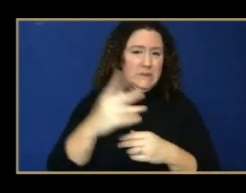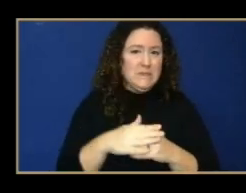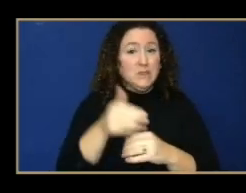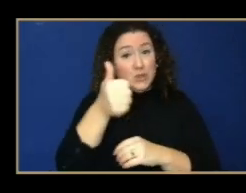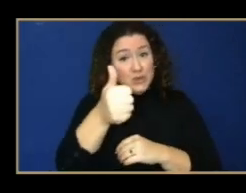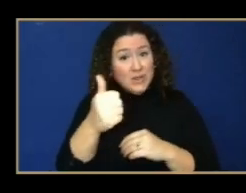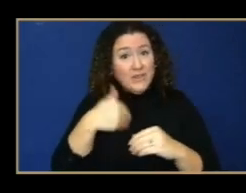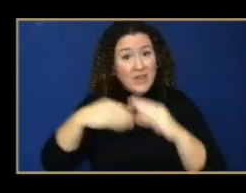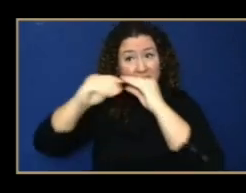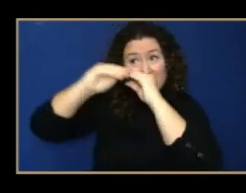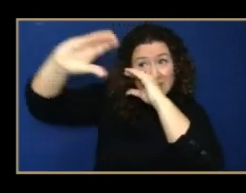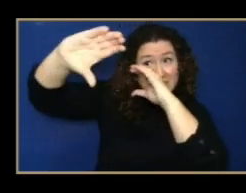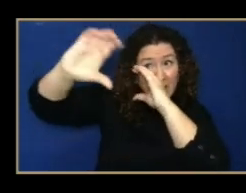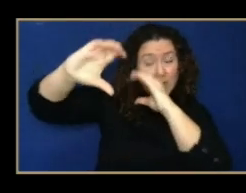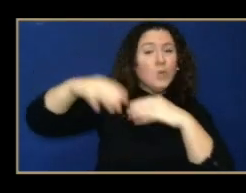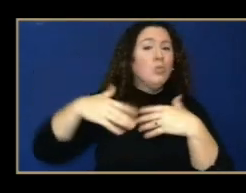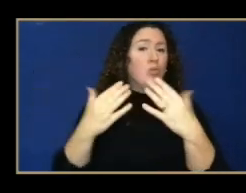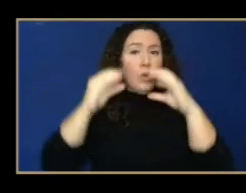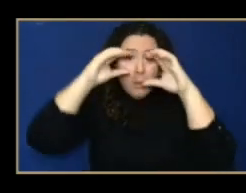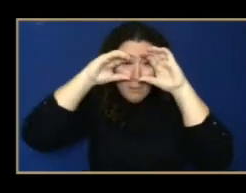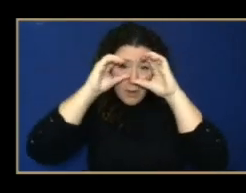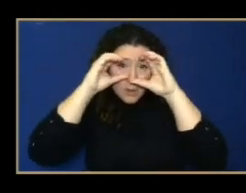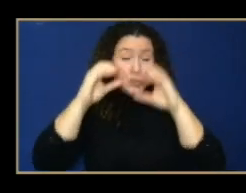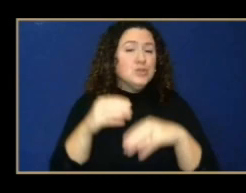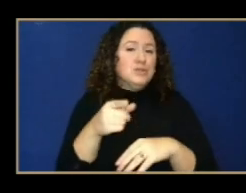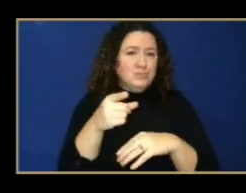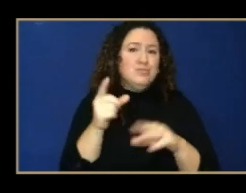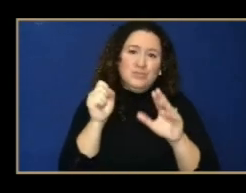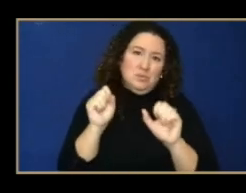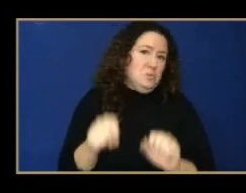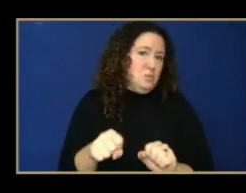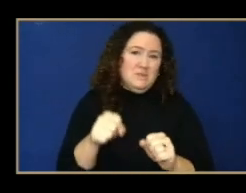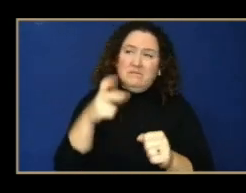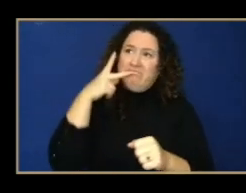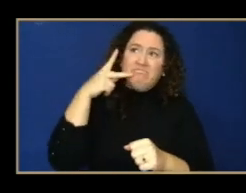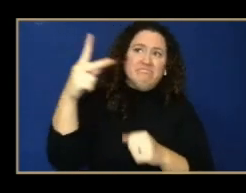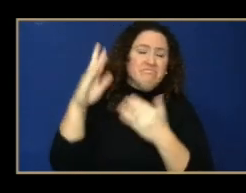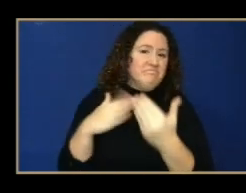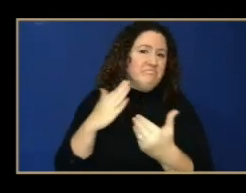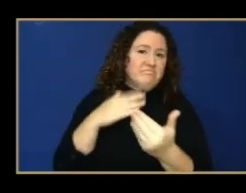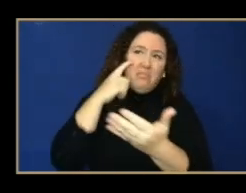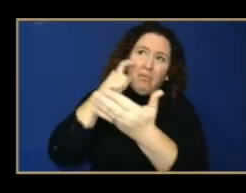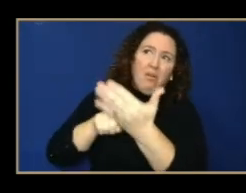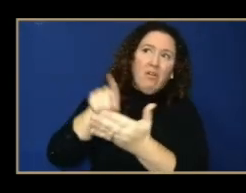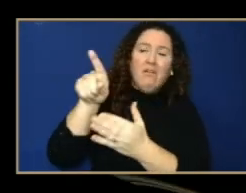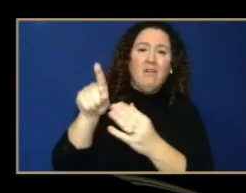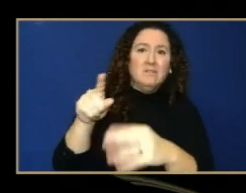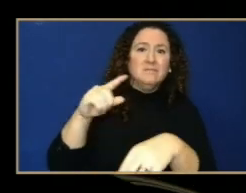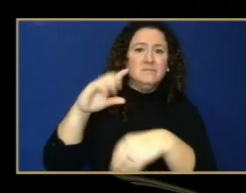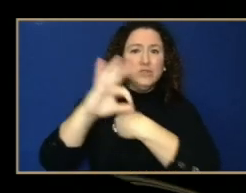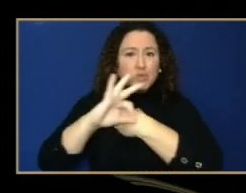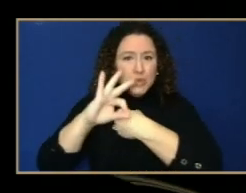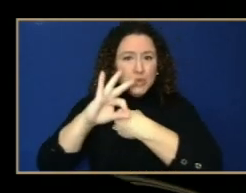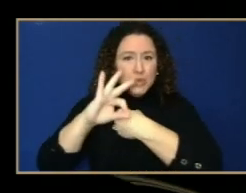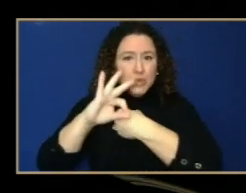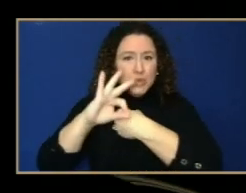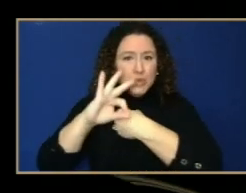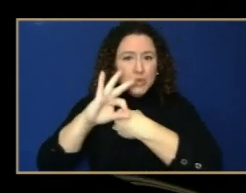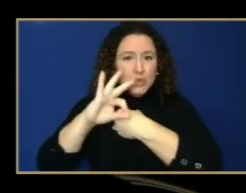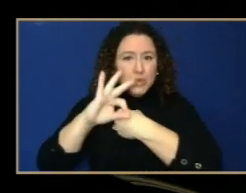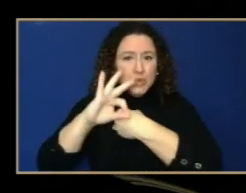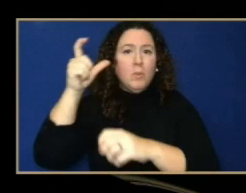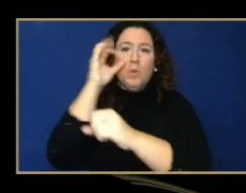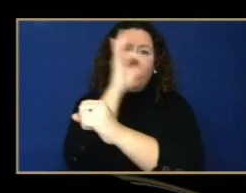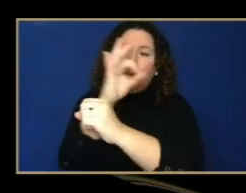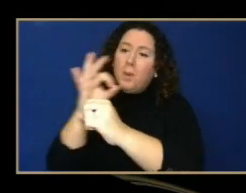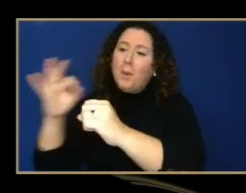binoculars. Many modest-sized binoculars are easy to see the moons of Jupiter with. Wow, so